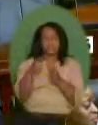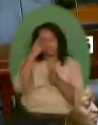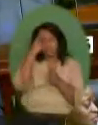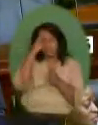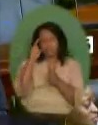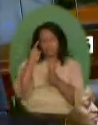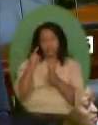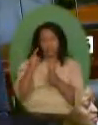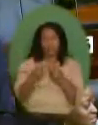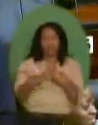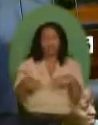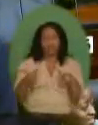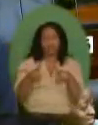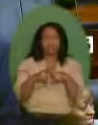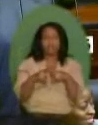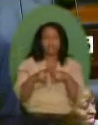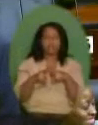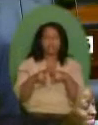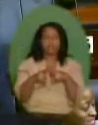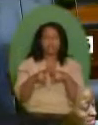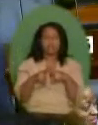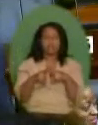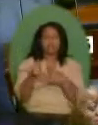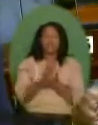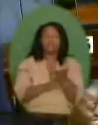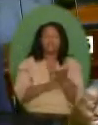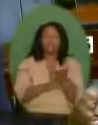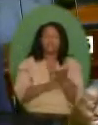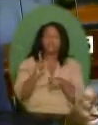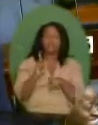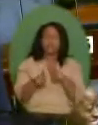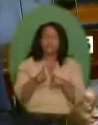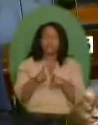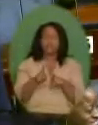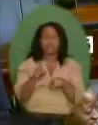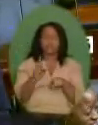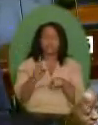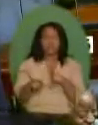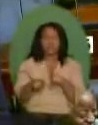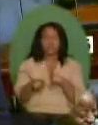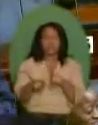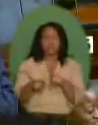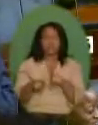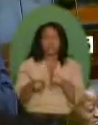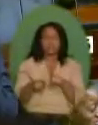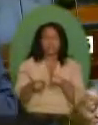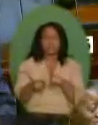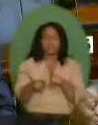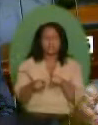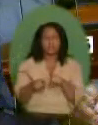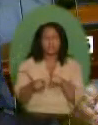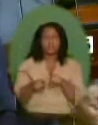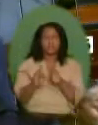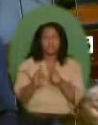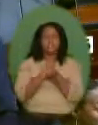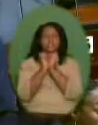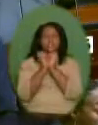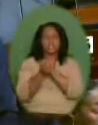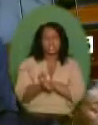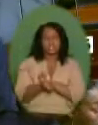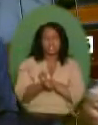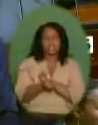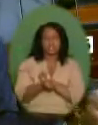happens, such practitioners find themselves not being able to turn back, even though disaster beckons. They then